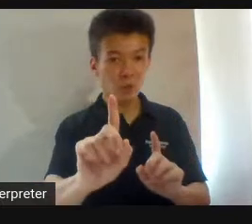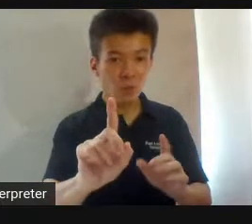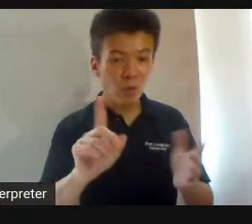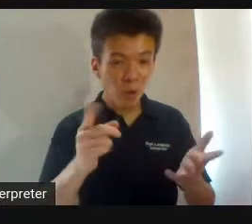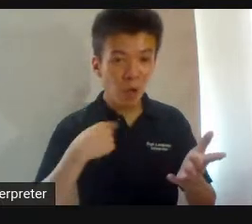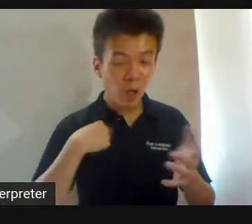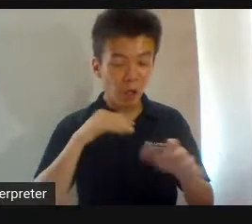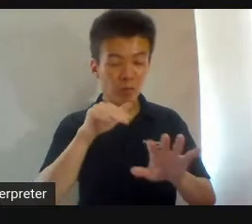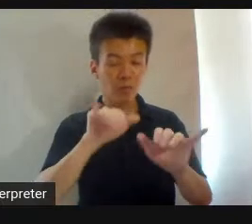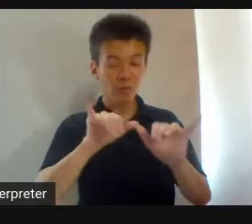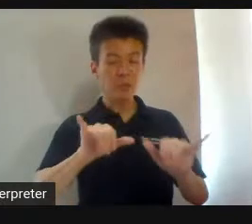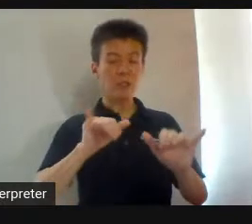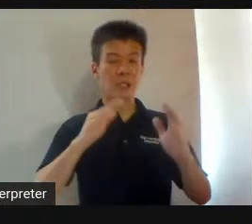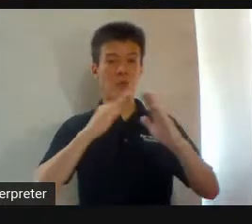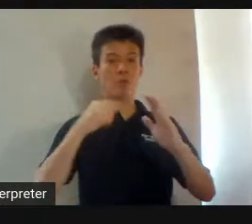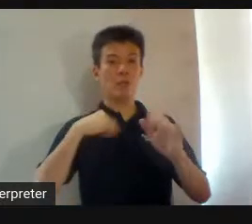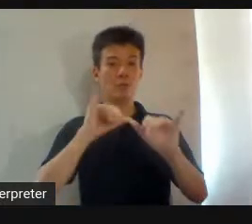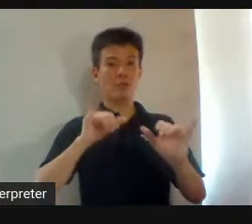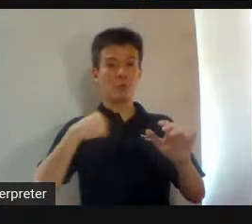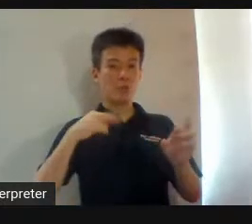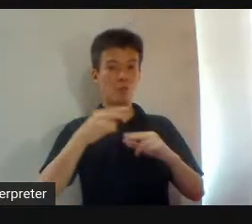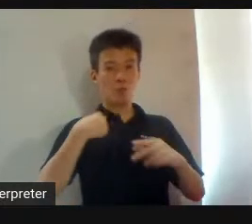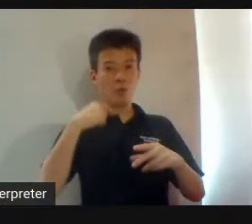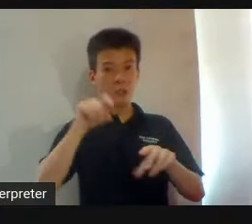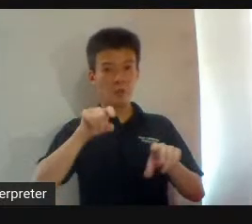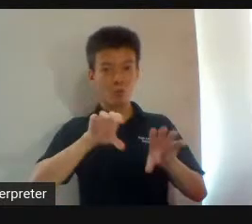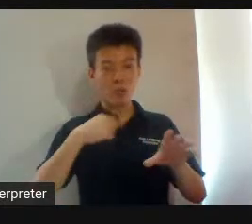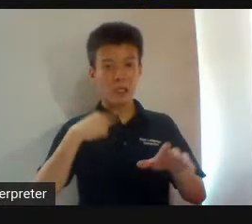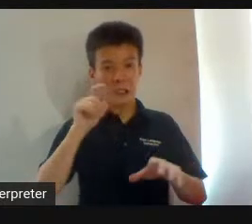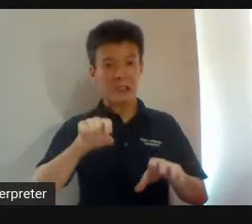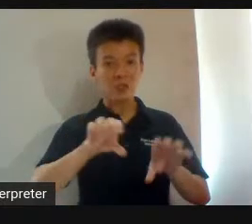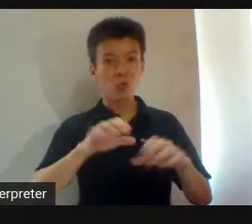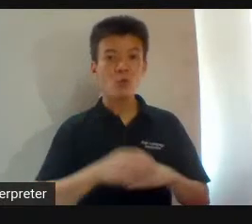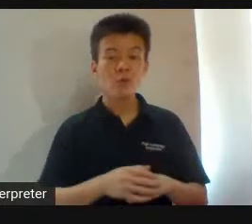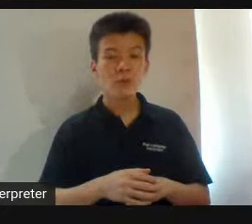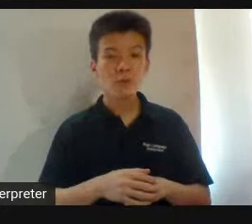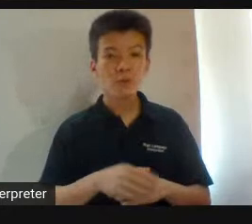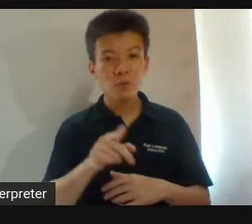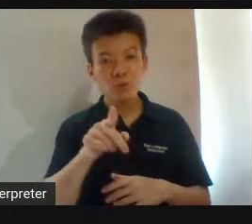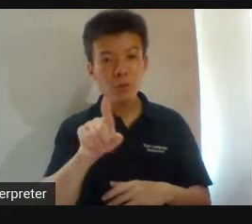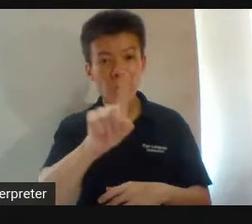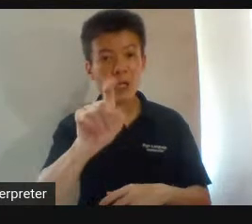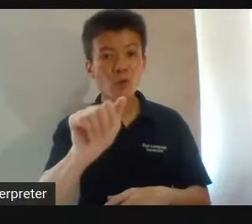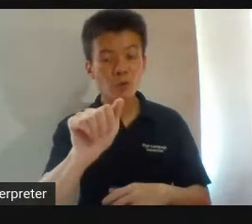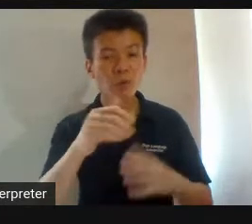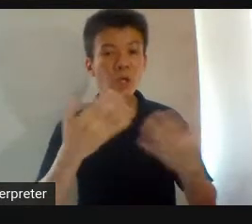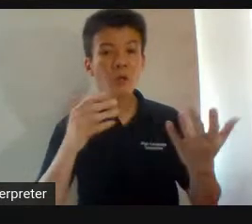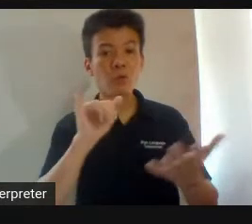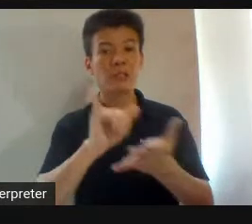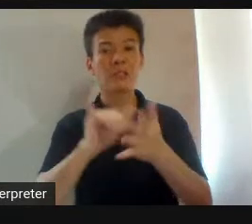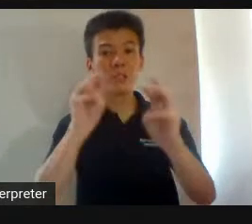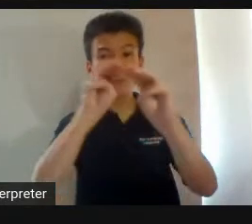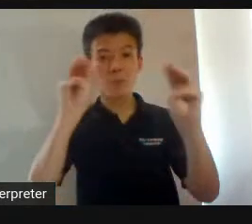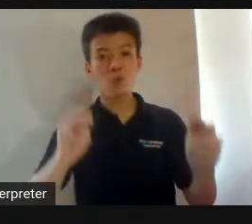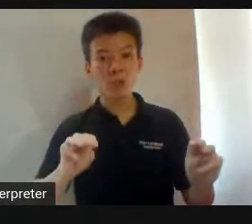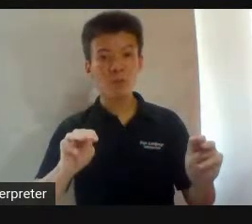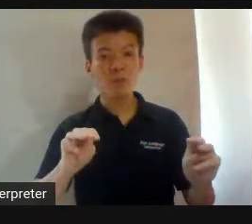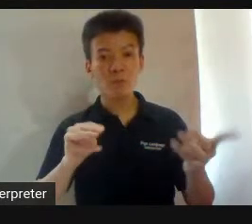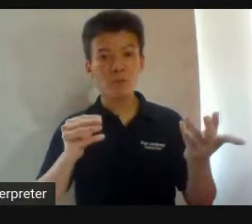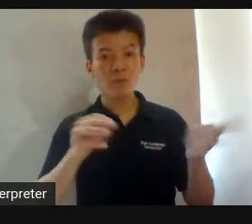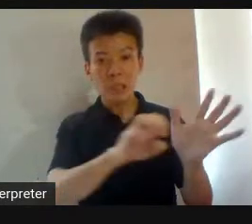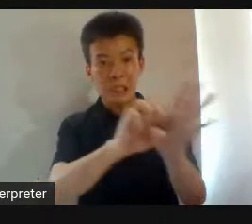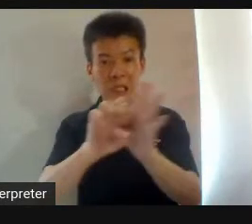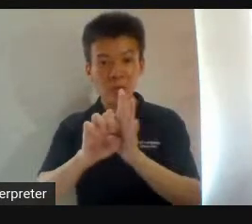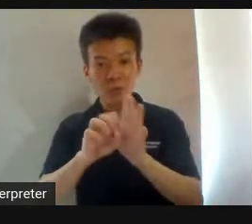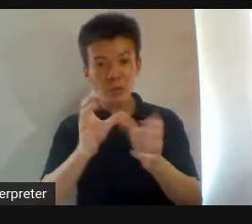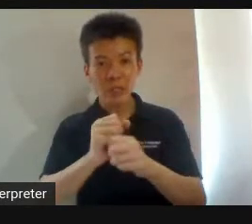I'm staying at home and I'm staying in my room and I'm doing what I need to do, then you ask yourself, how does this museum exhibition get